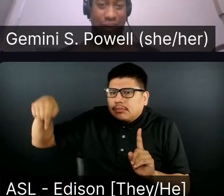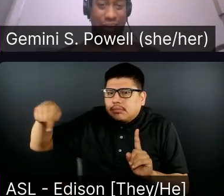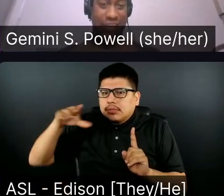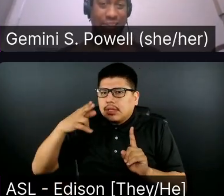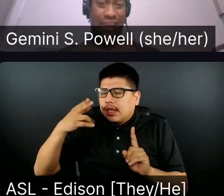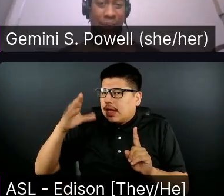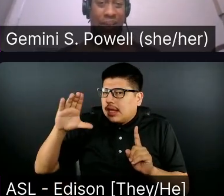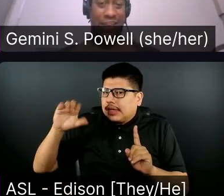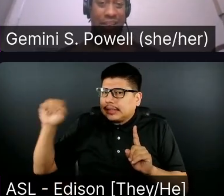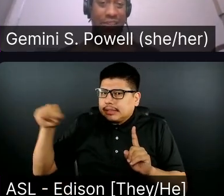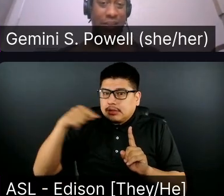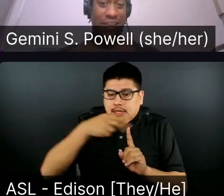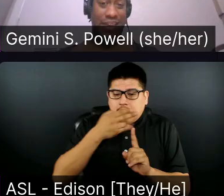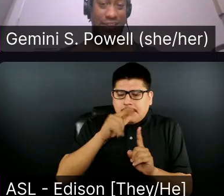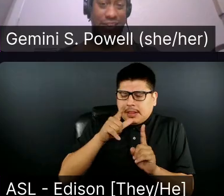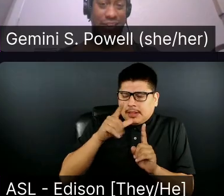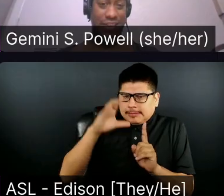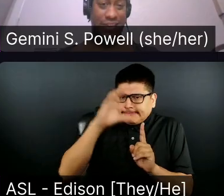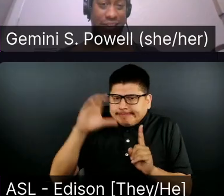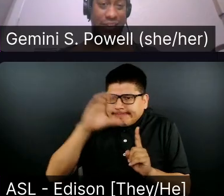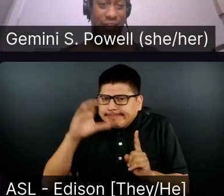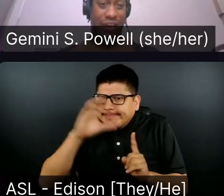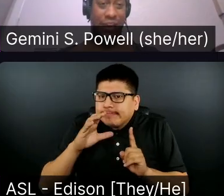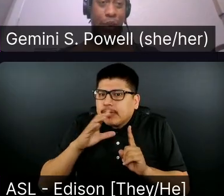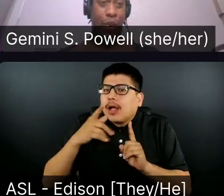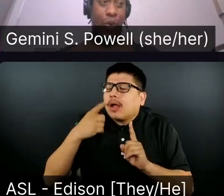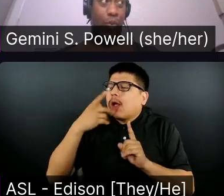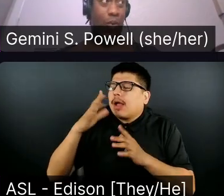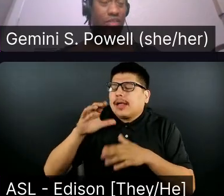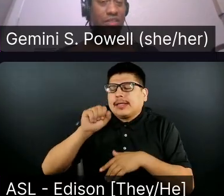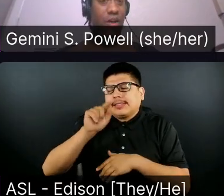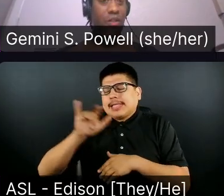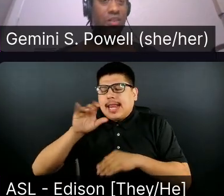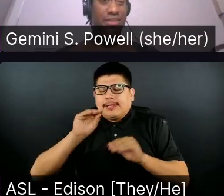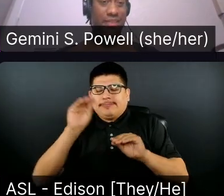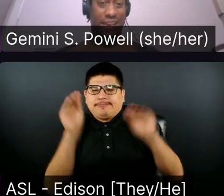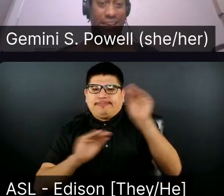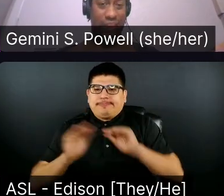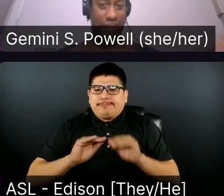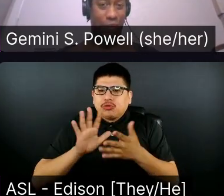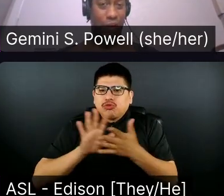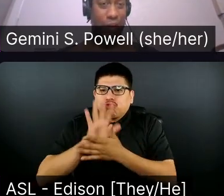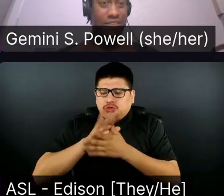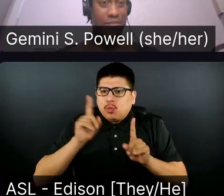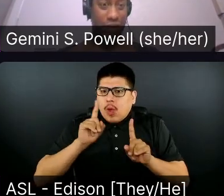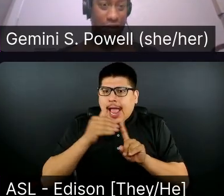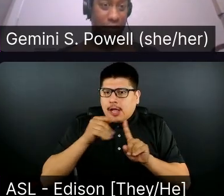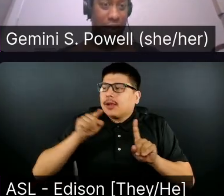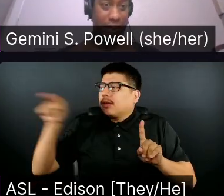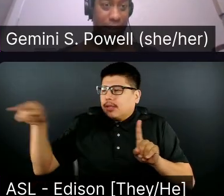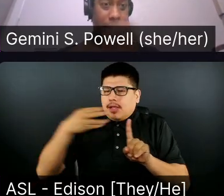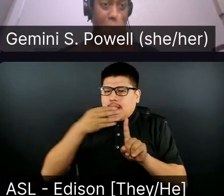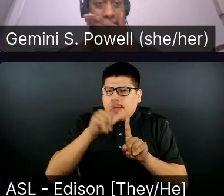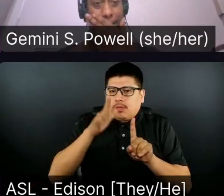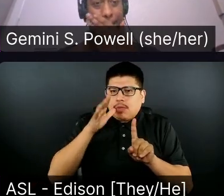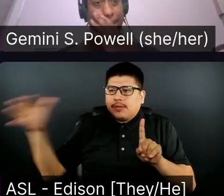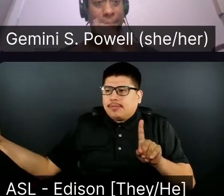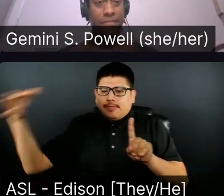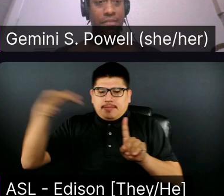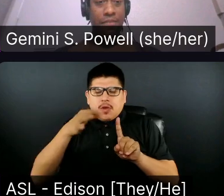sheet by this name in this place that's going to define what this all looks like that we're about to put in the body.